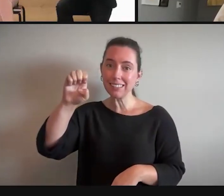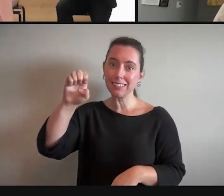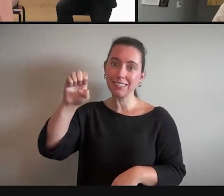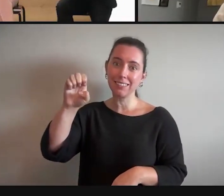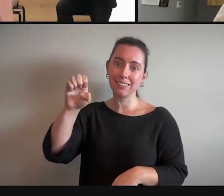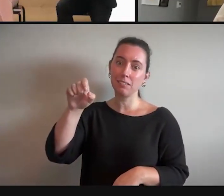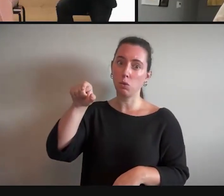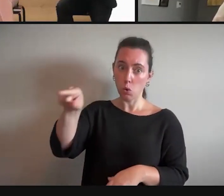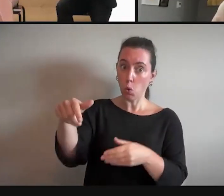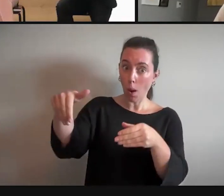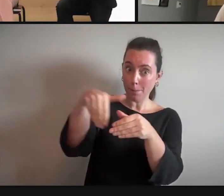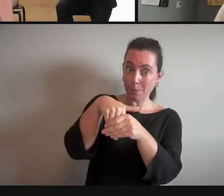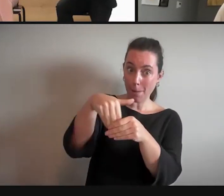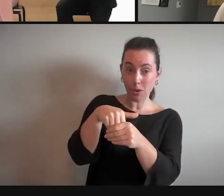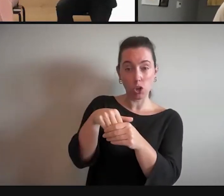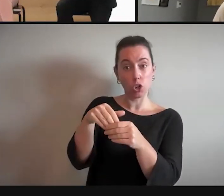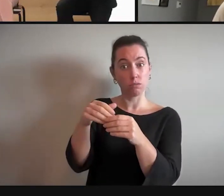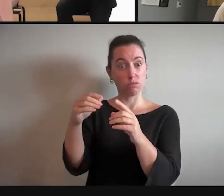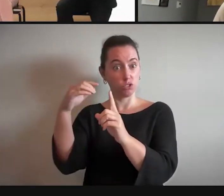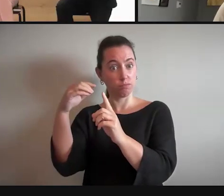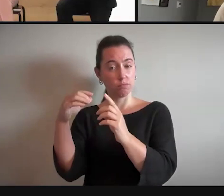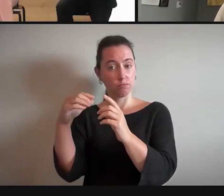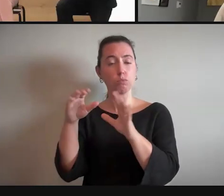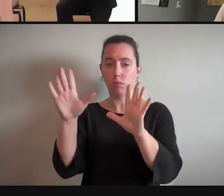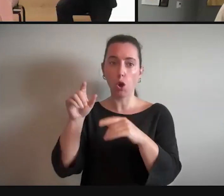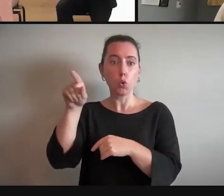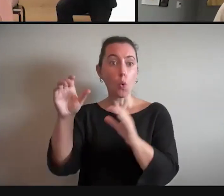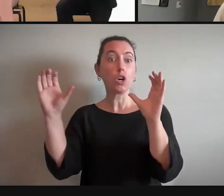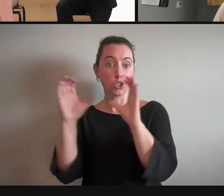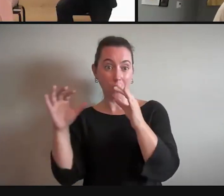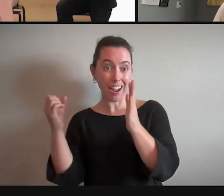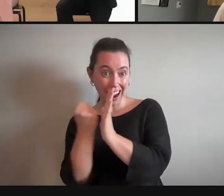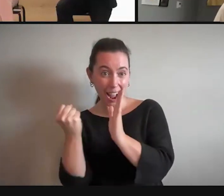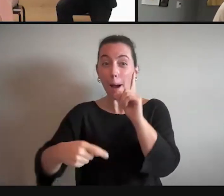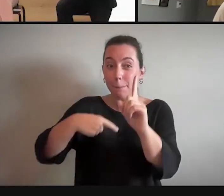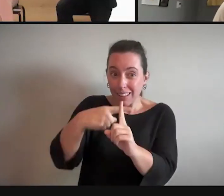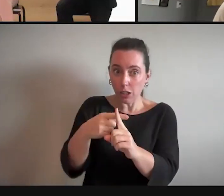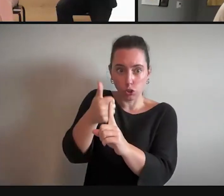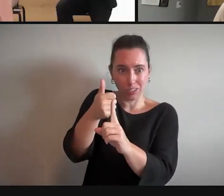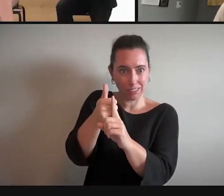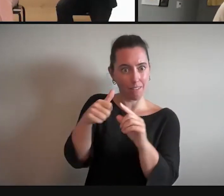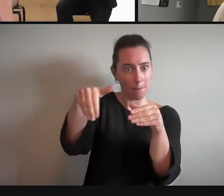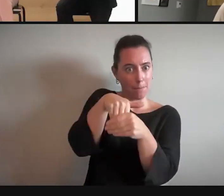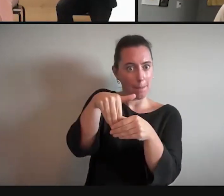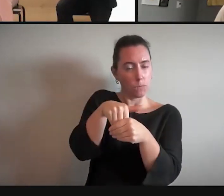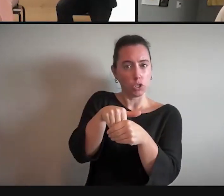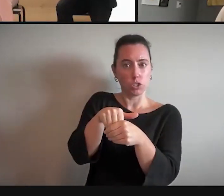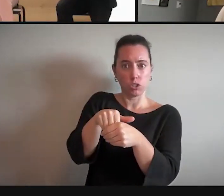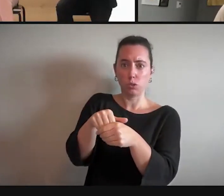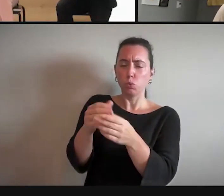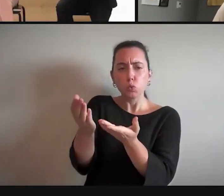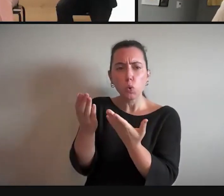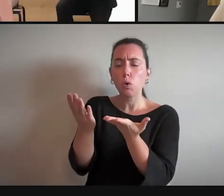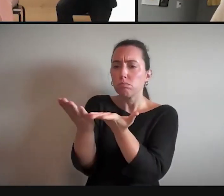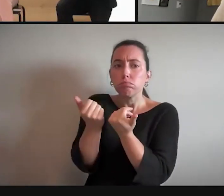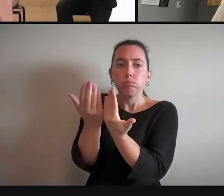a member, you do have certification, but you are also a membership, and you do own this membership of community. So could tell